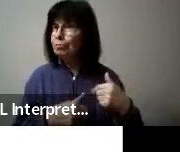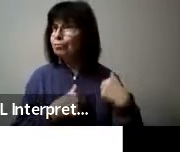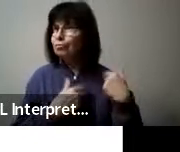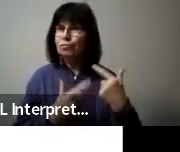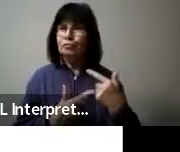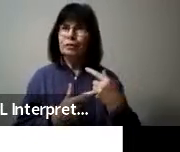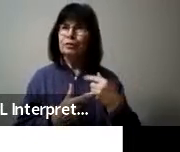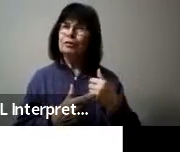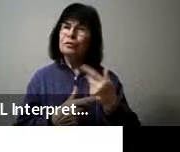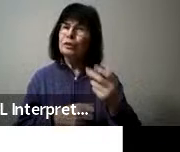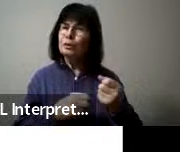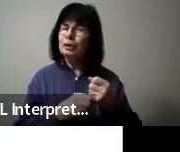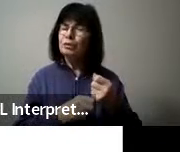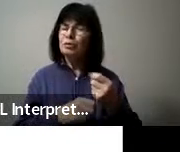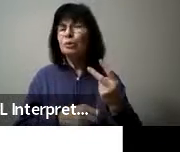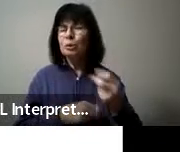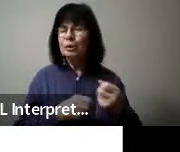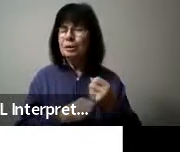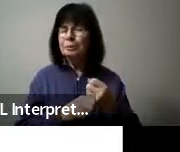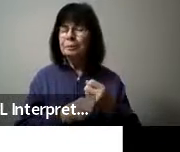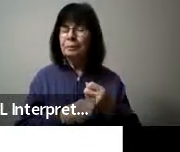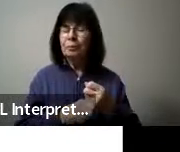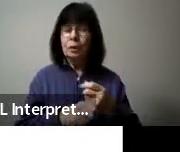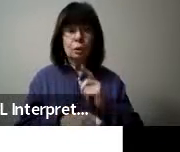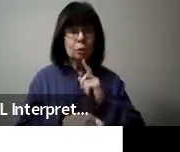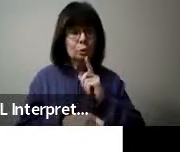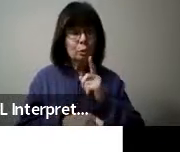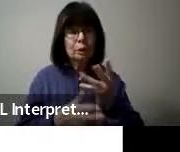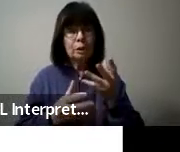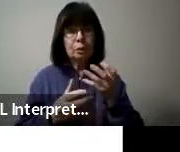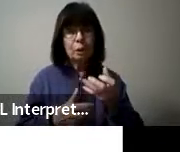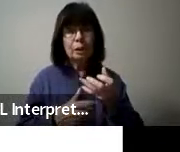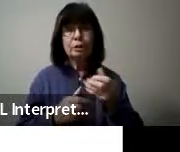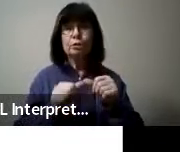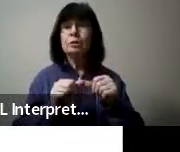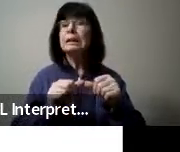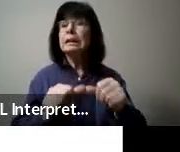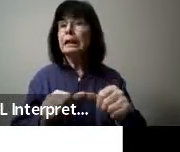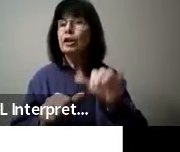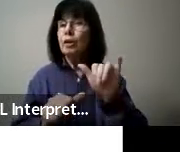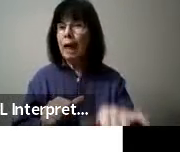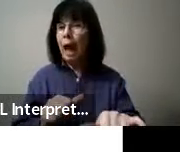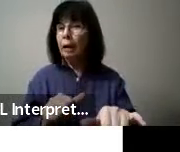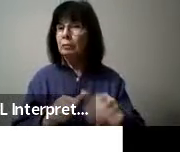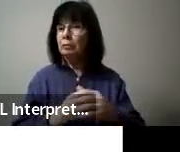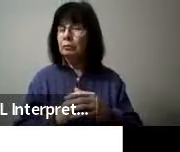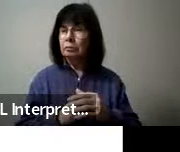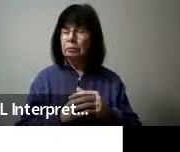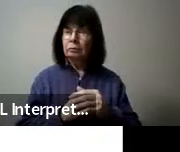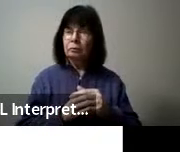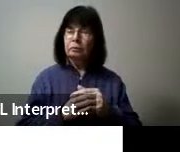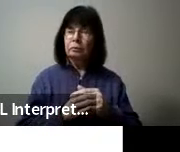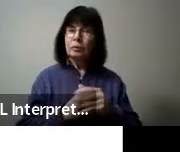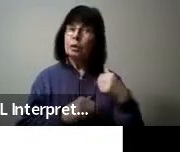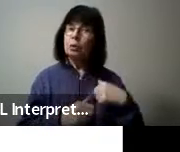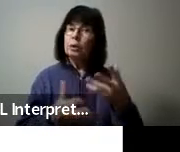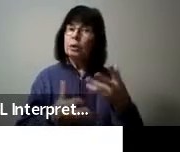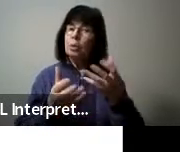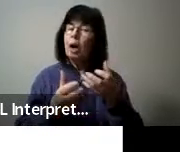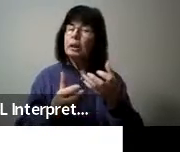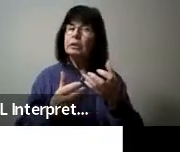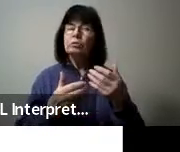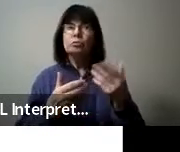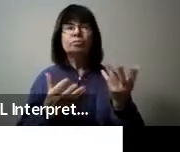years. And we would really like to stay in relationship with you. And so want to really